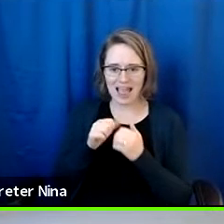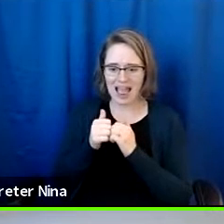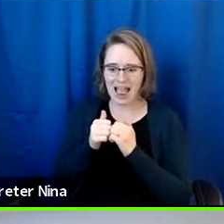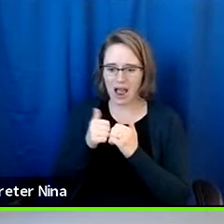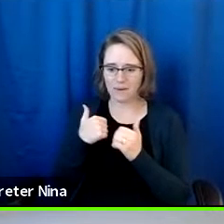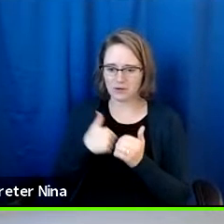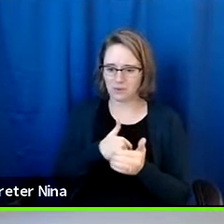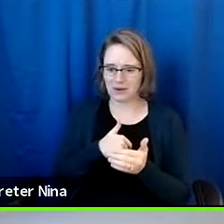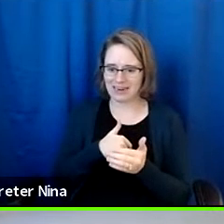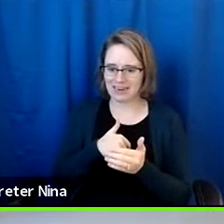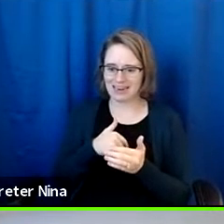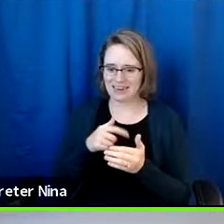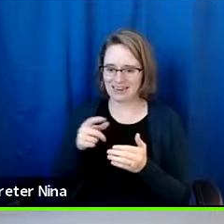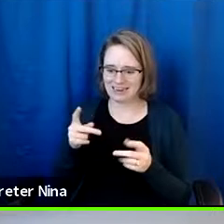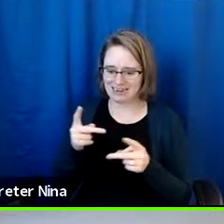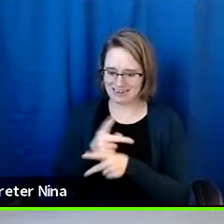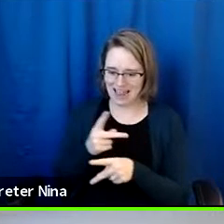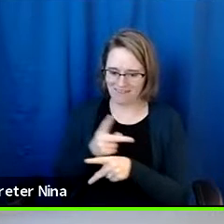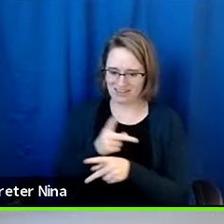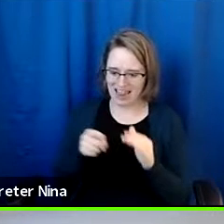navigate the fatigue,